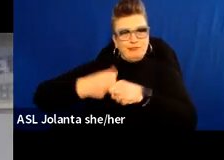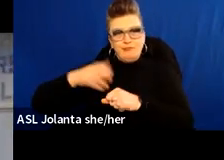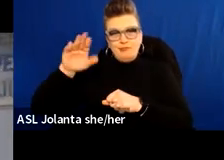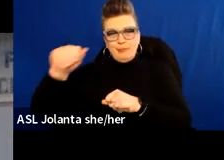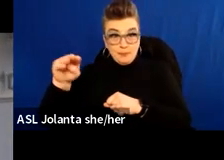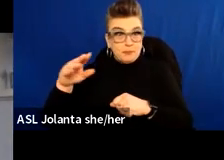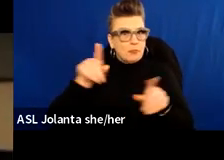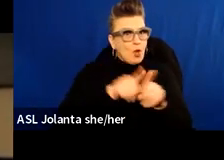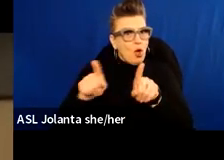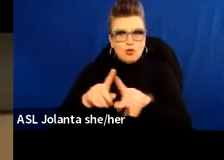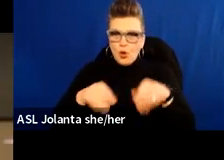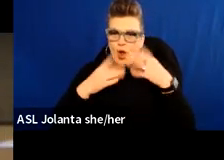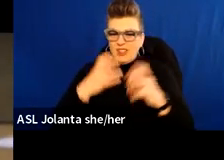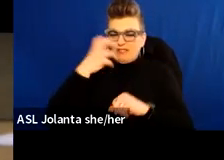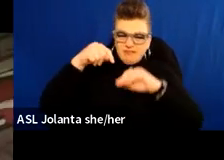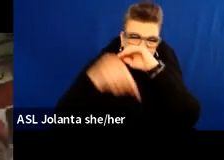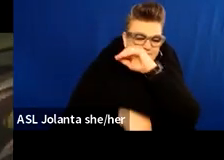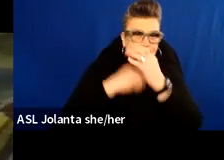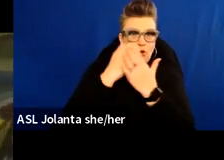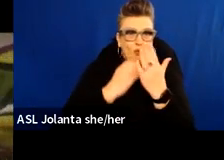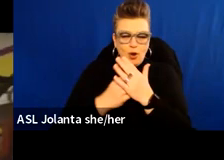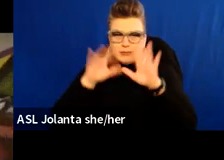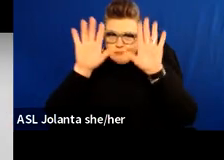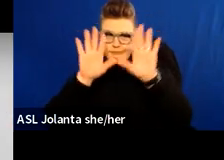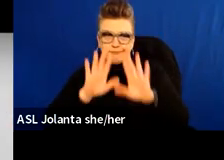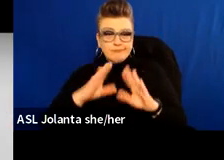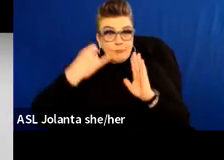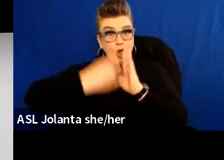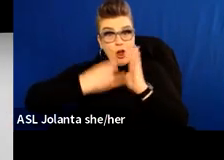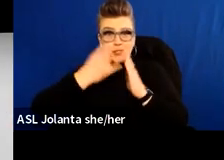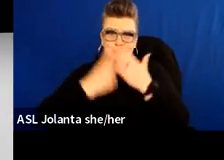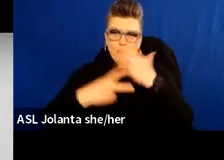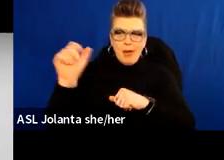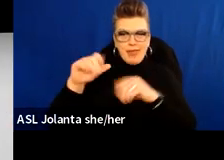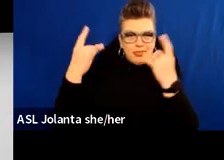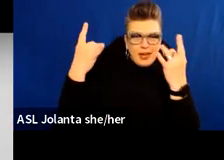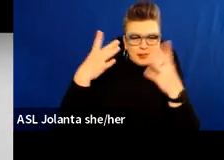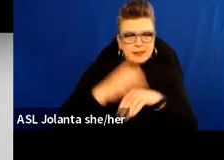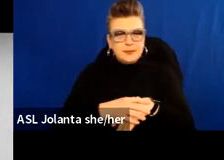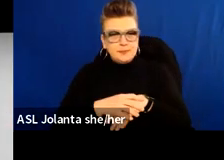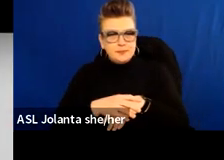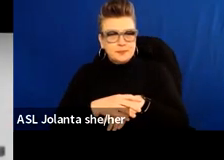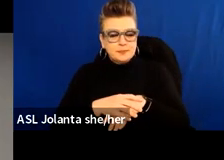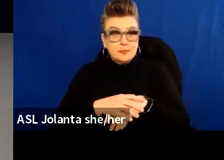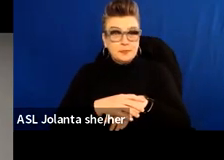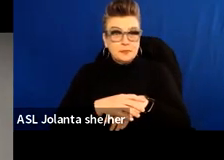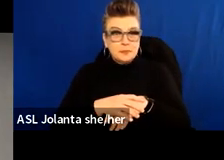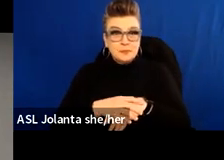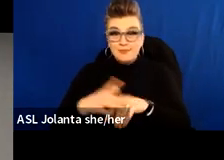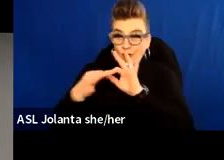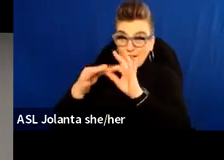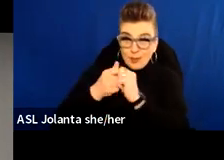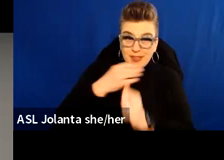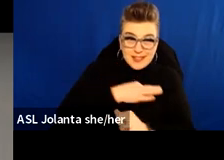rigorous academic courses as well as phenomenal arts programs and athletics teams relationship to staff and like